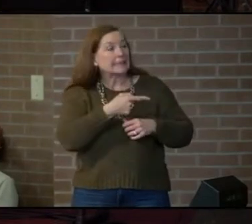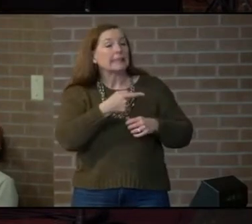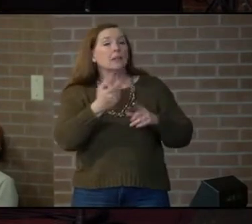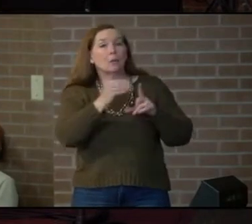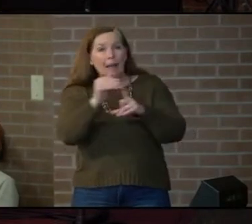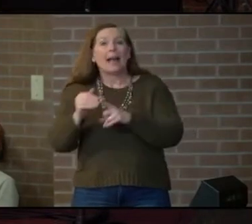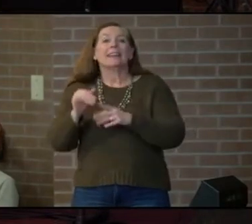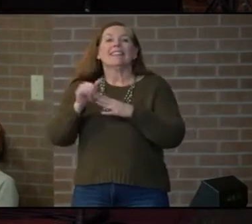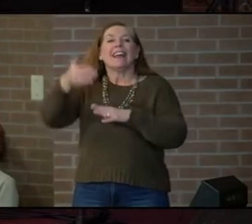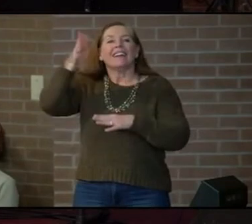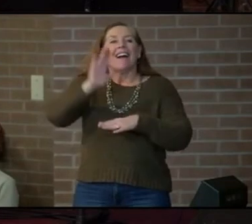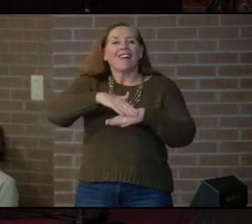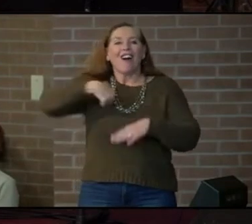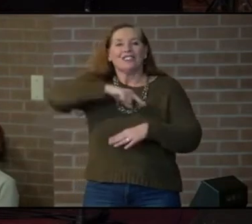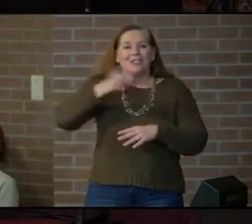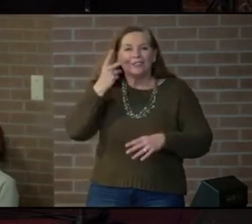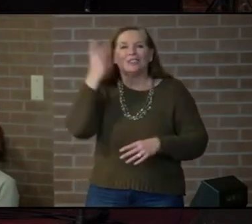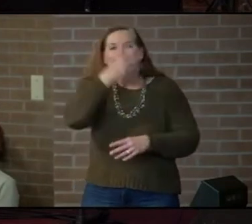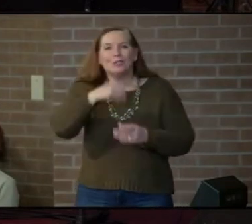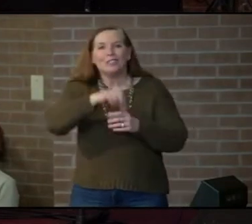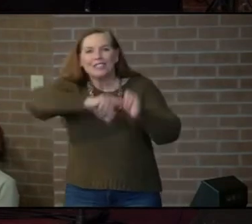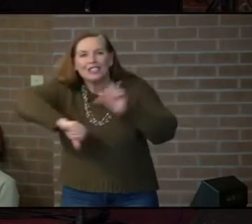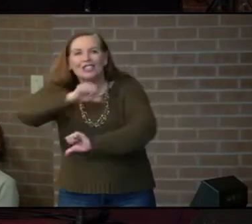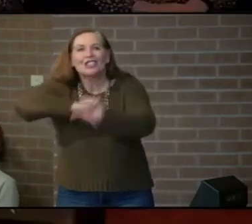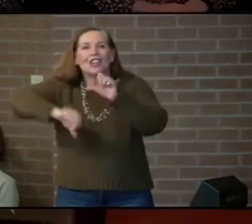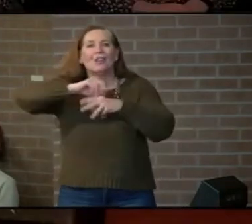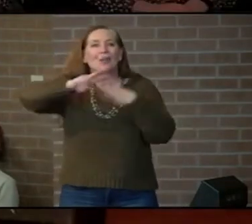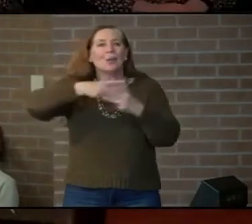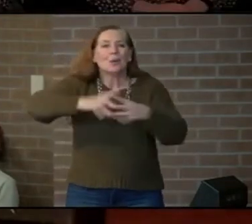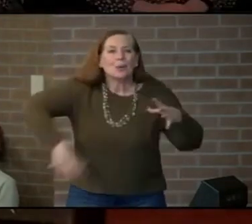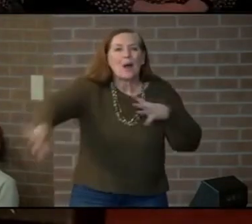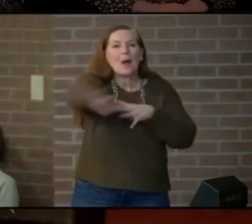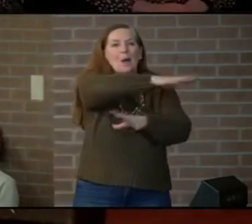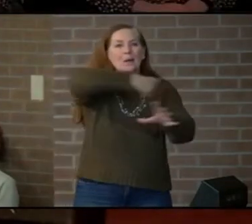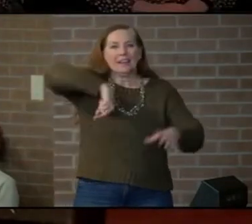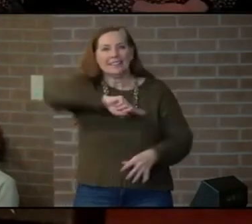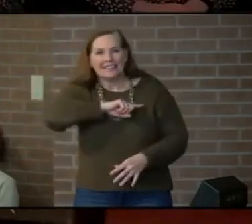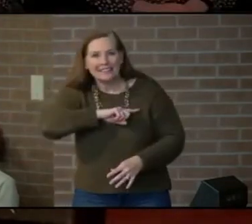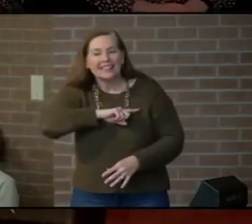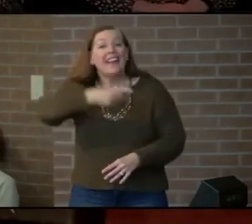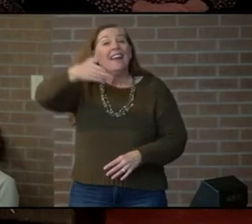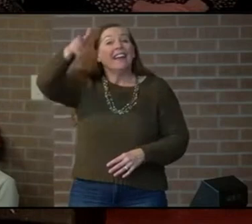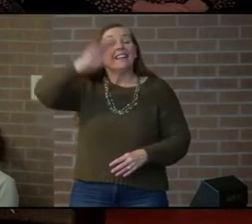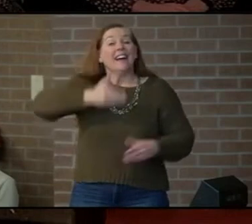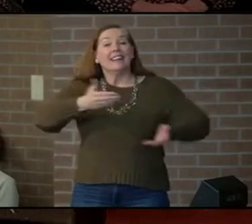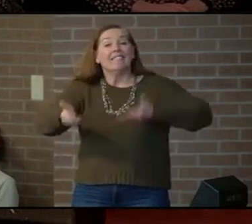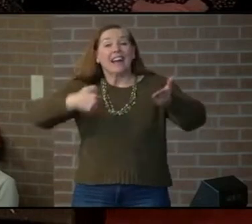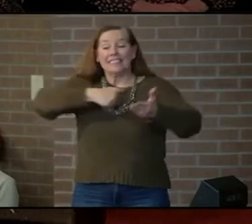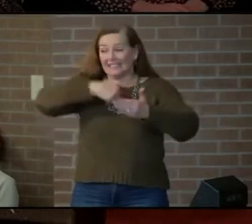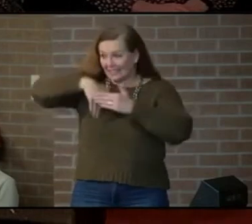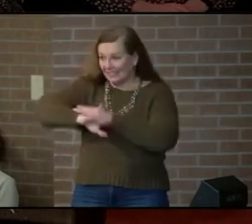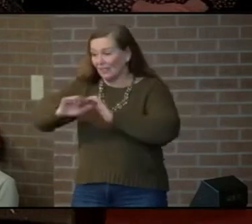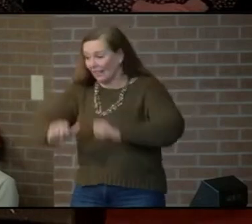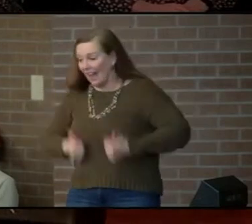God calls us to see the beauty in each other and in the world around us. That God invites us into the lives of